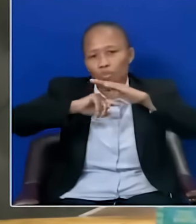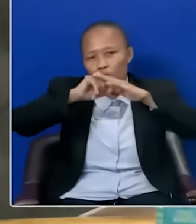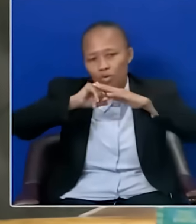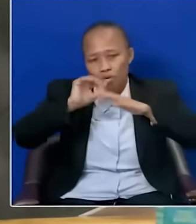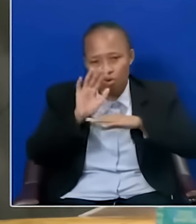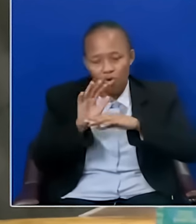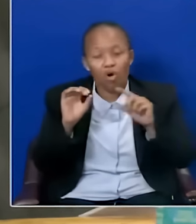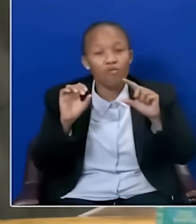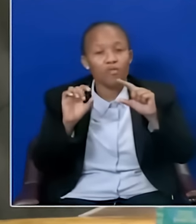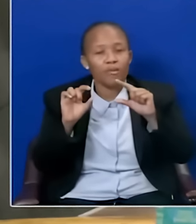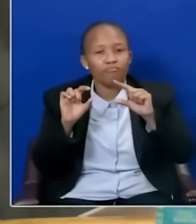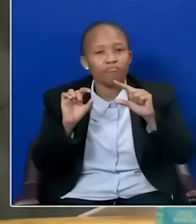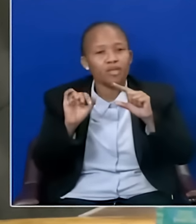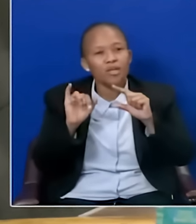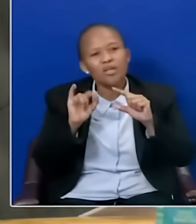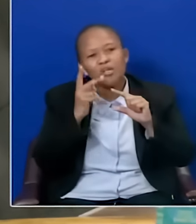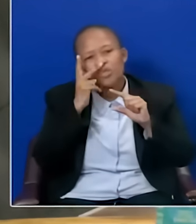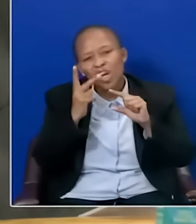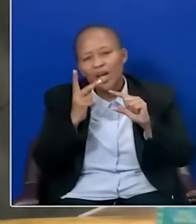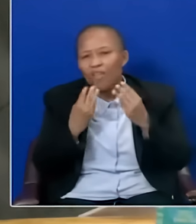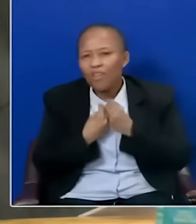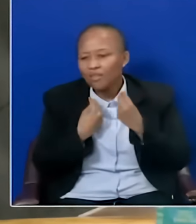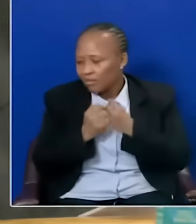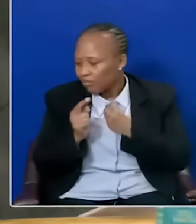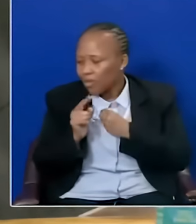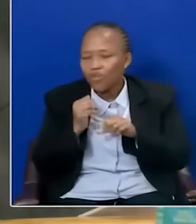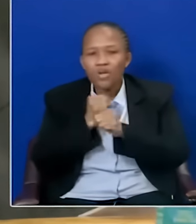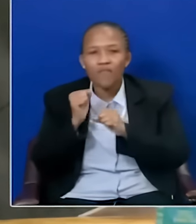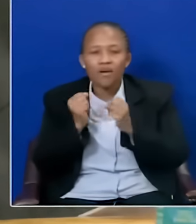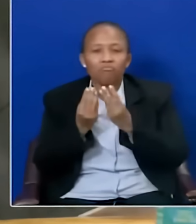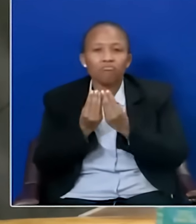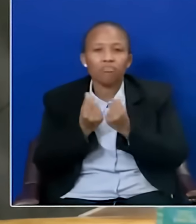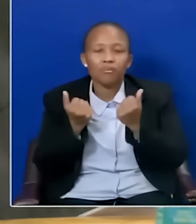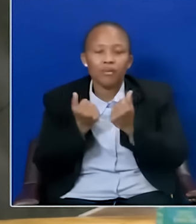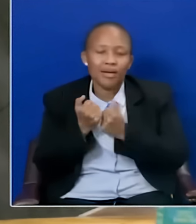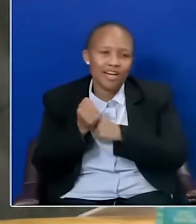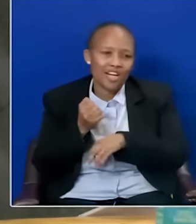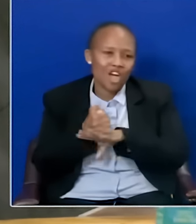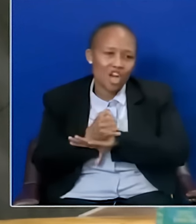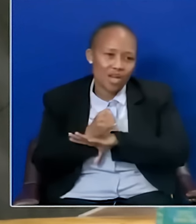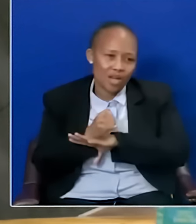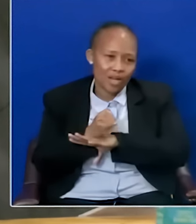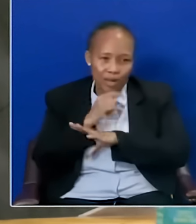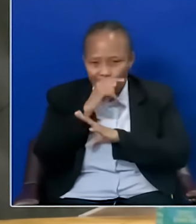earlier, which you address in paragraph 40 at